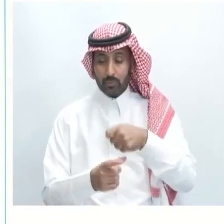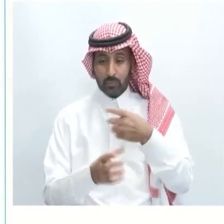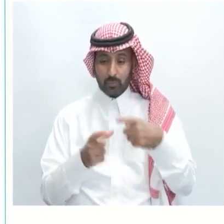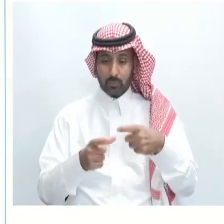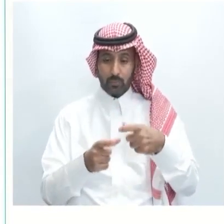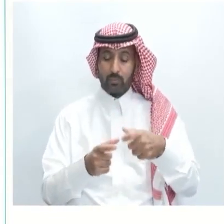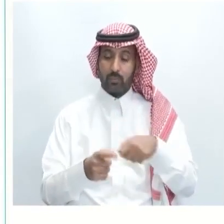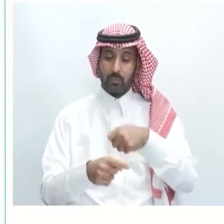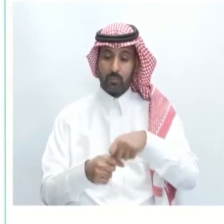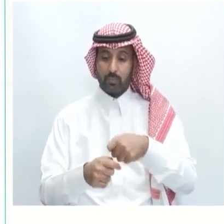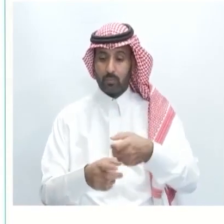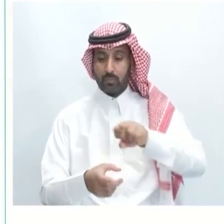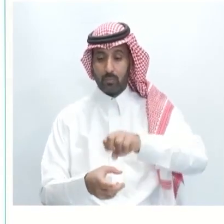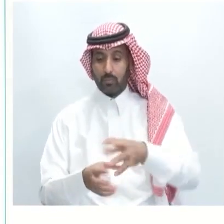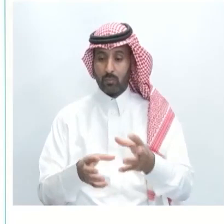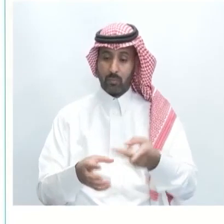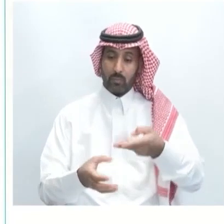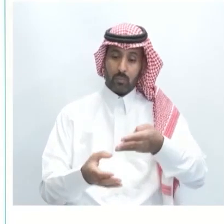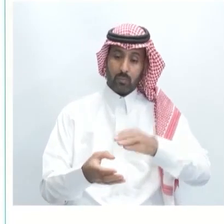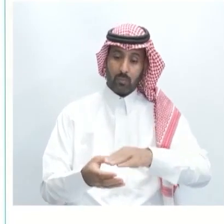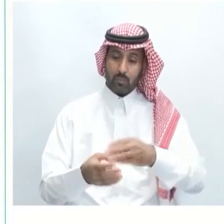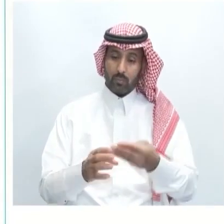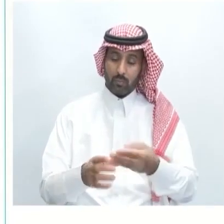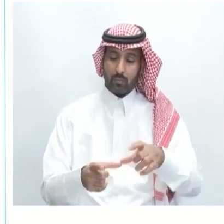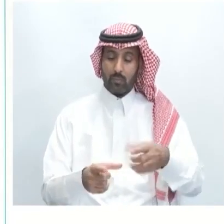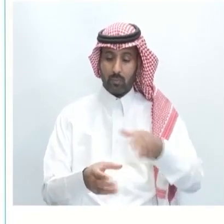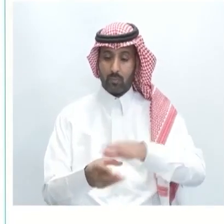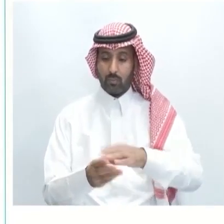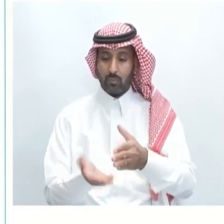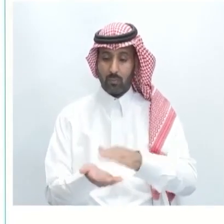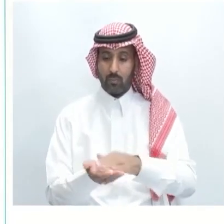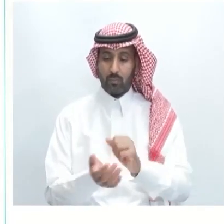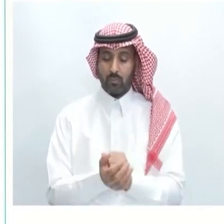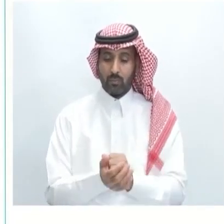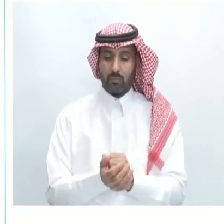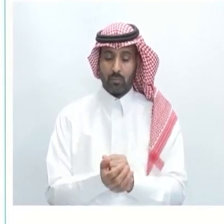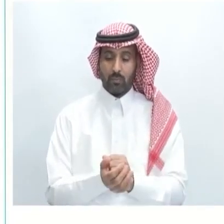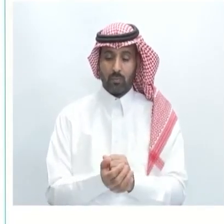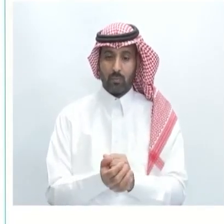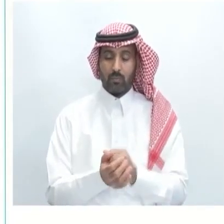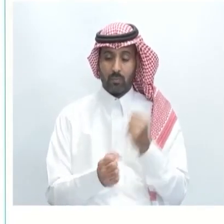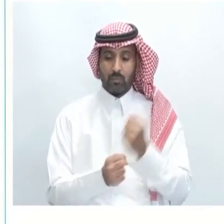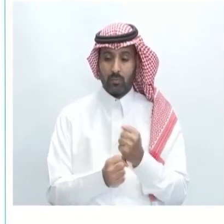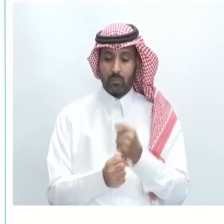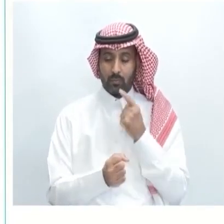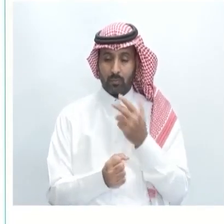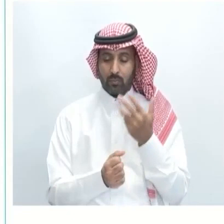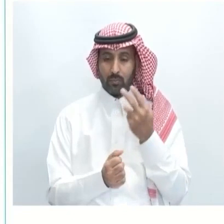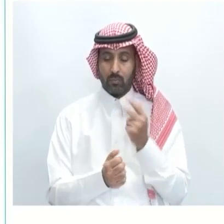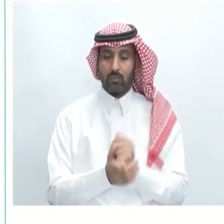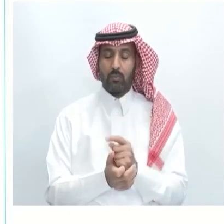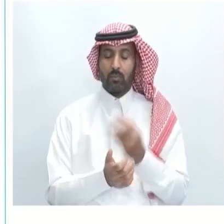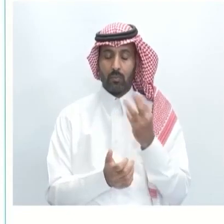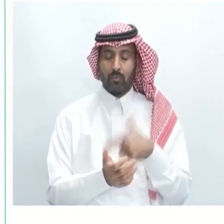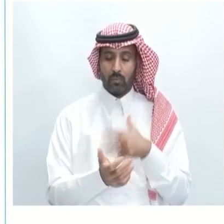fast food preparation, so RA, the RA here, this is the syllable. Workers have a